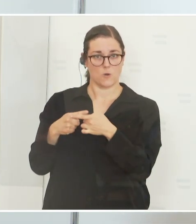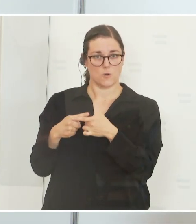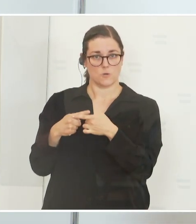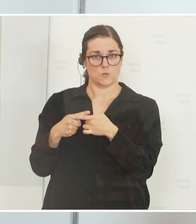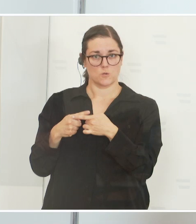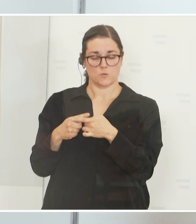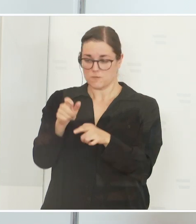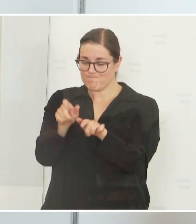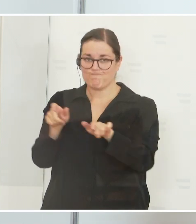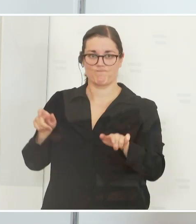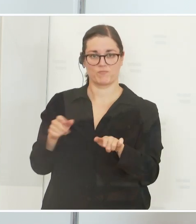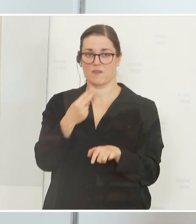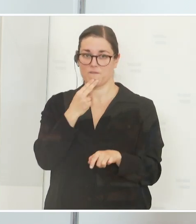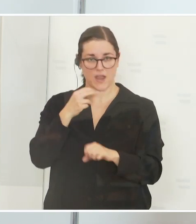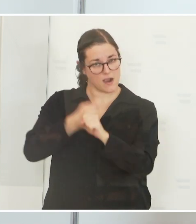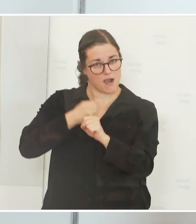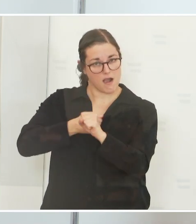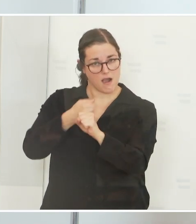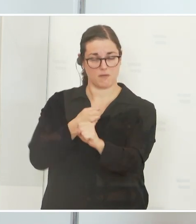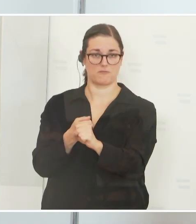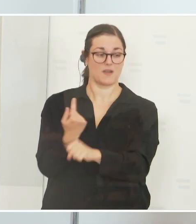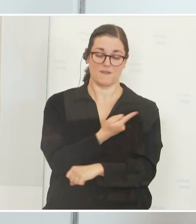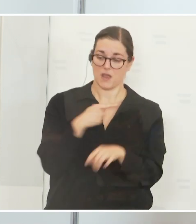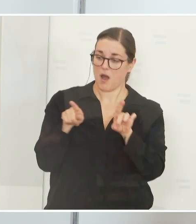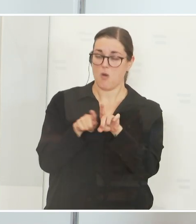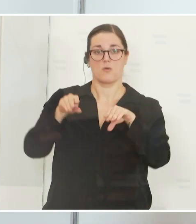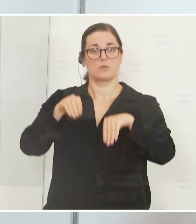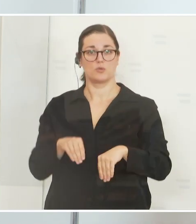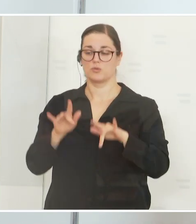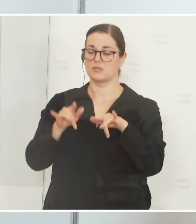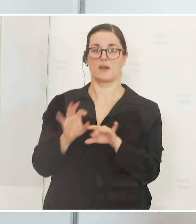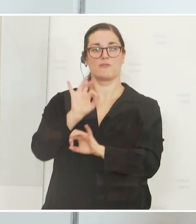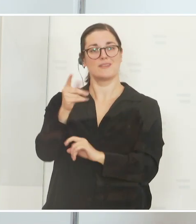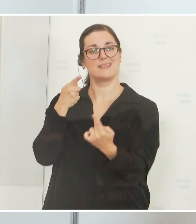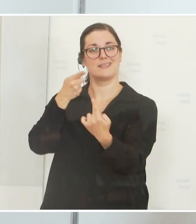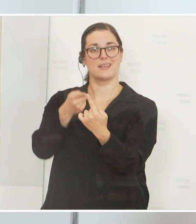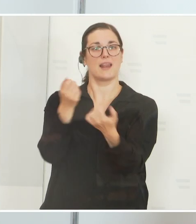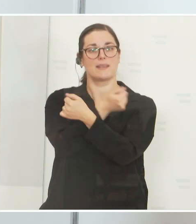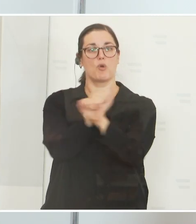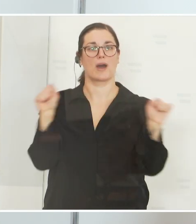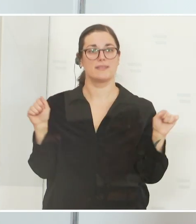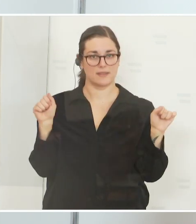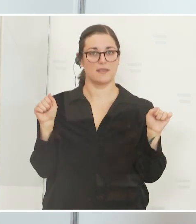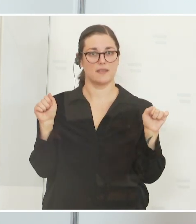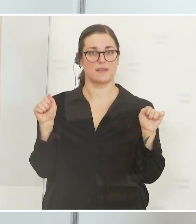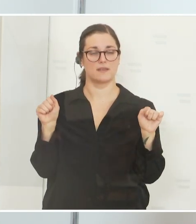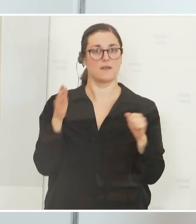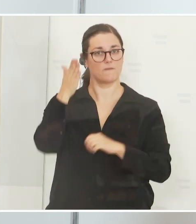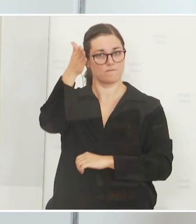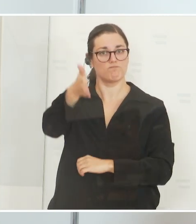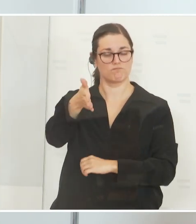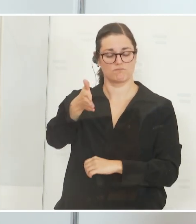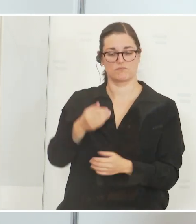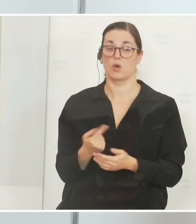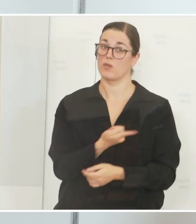with their courage in this spirit as we together look to a democratic future. And we are sure that